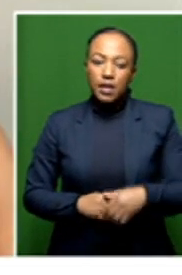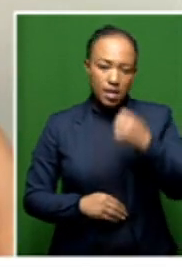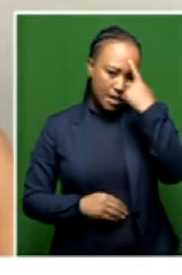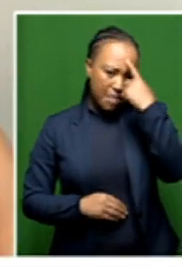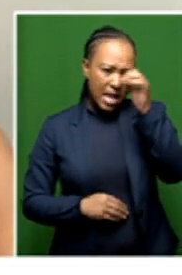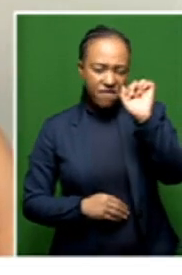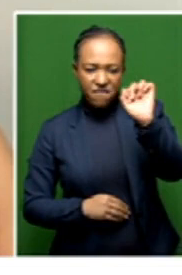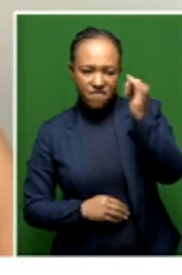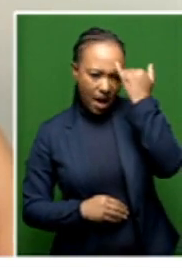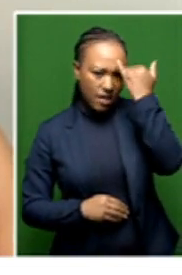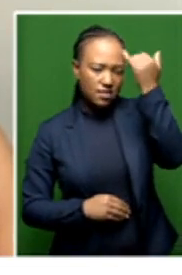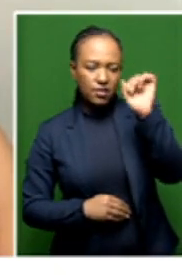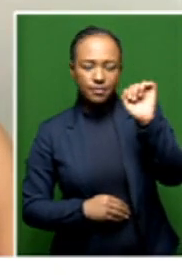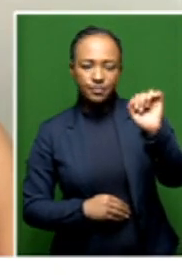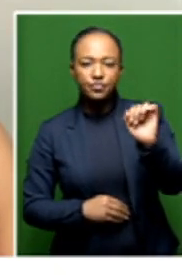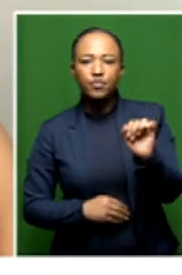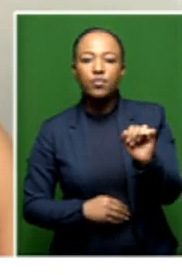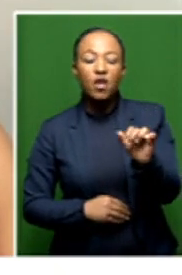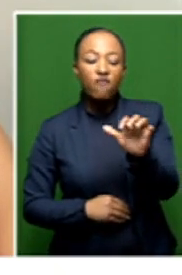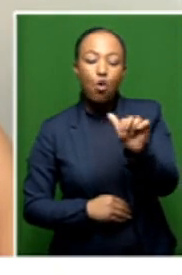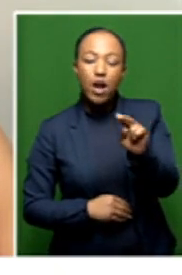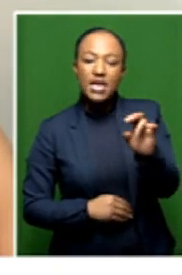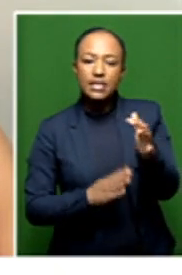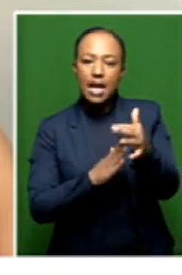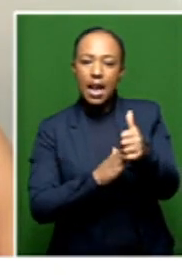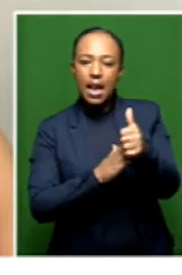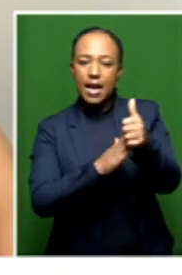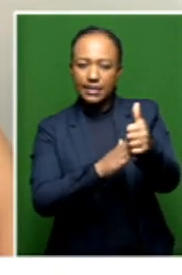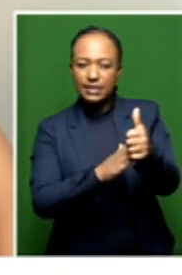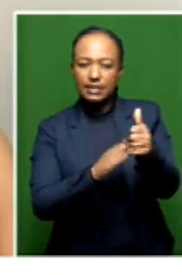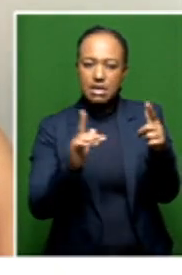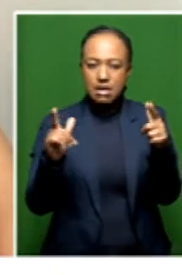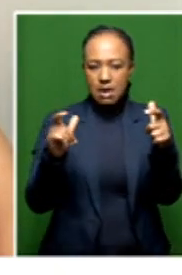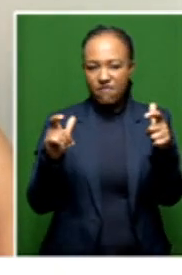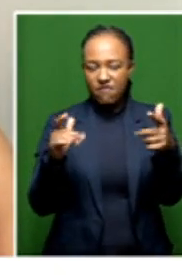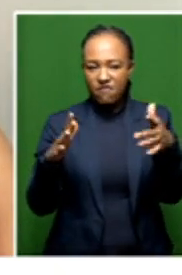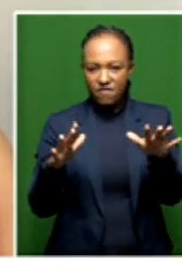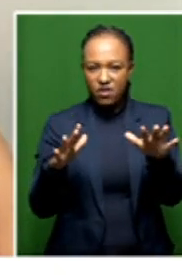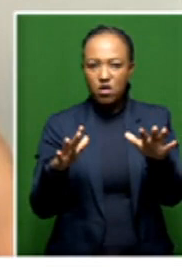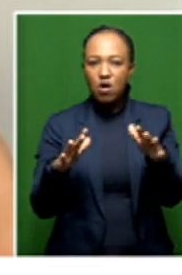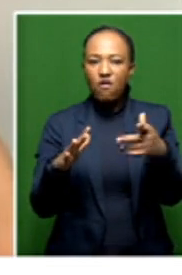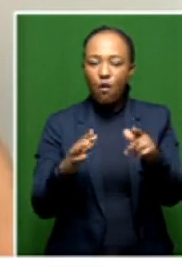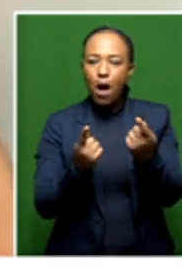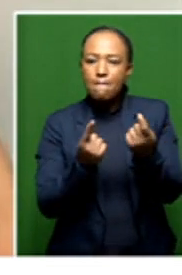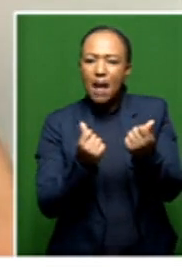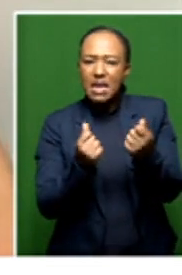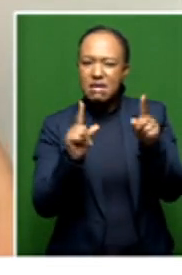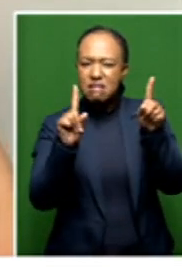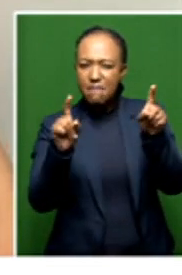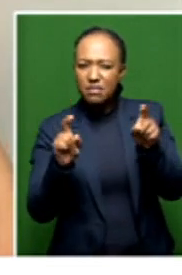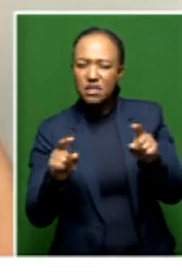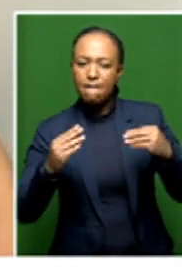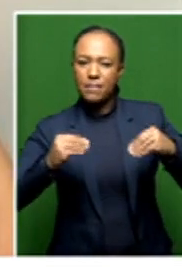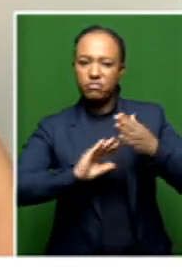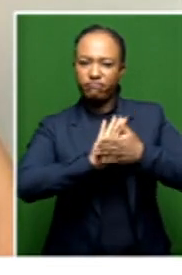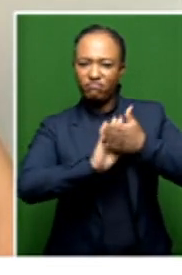South African government led by the ANC, for all intents and purposes, is governed with capitalist principles, and business